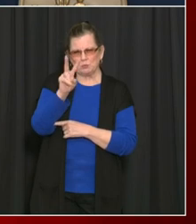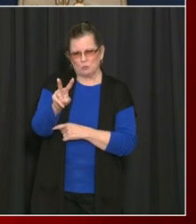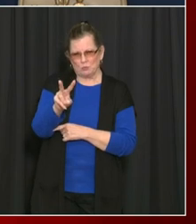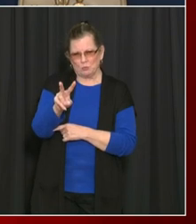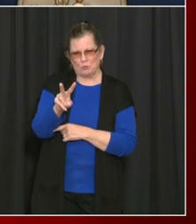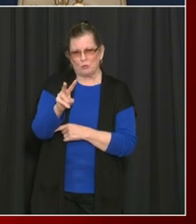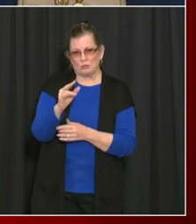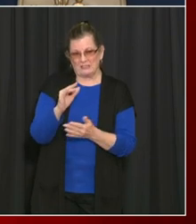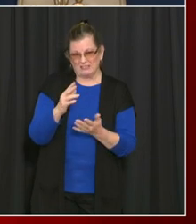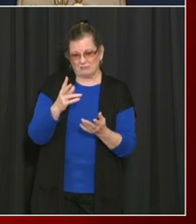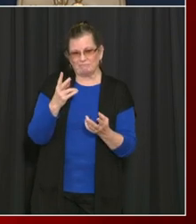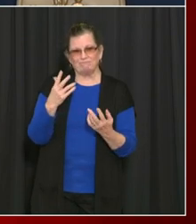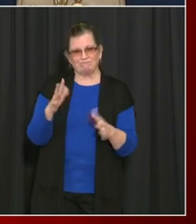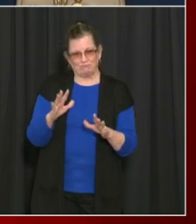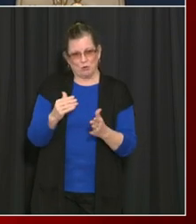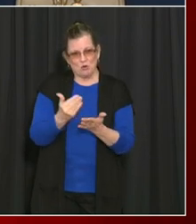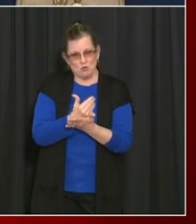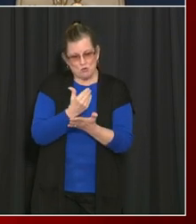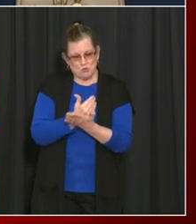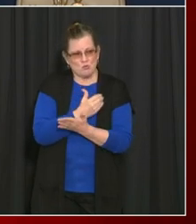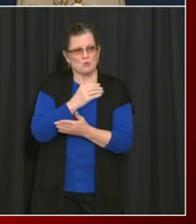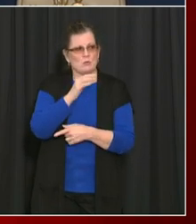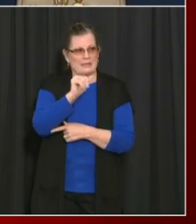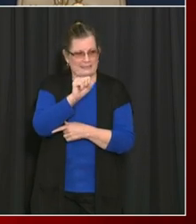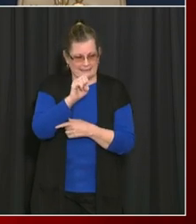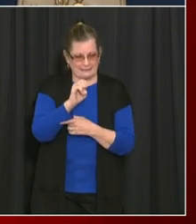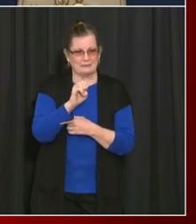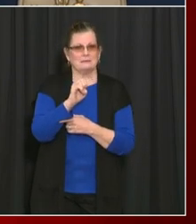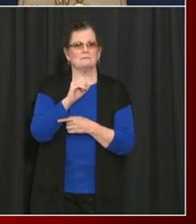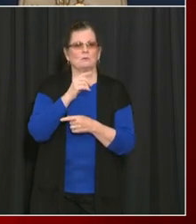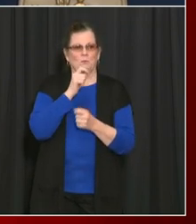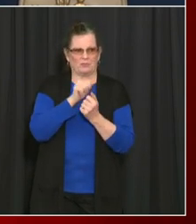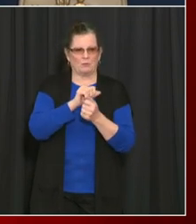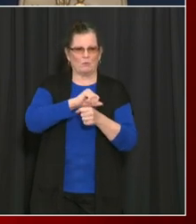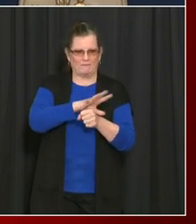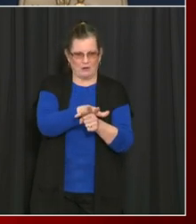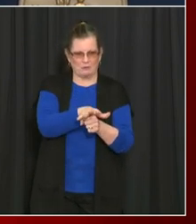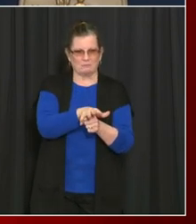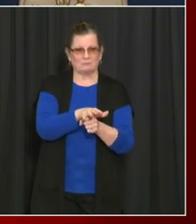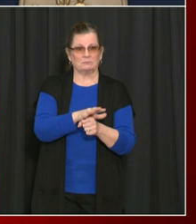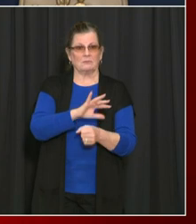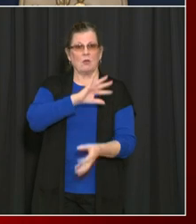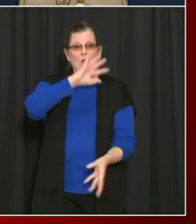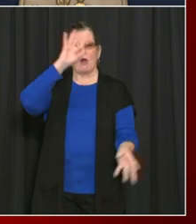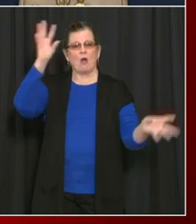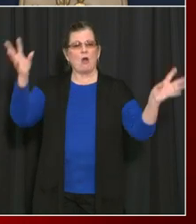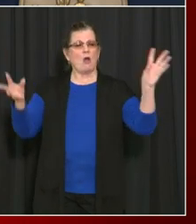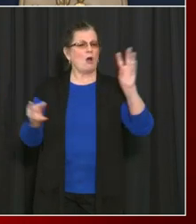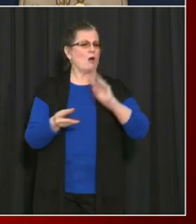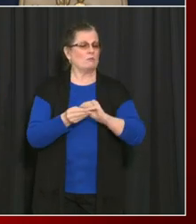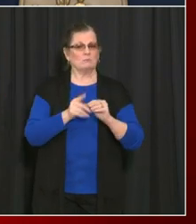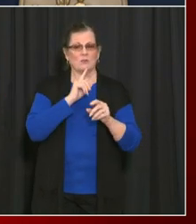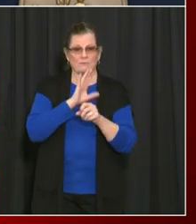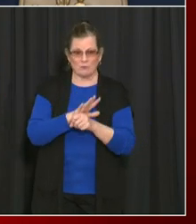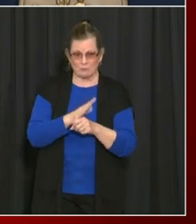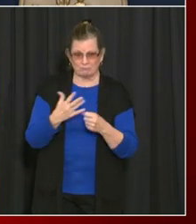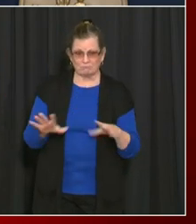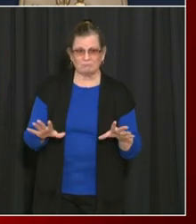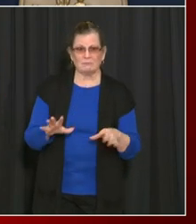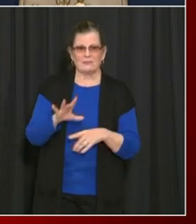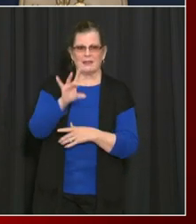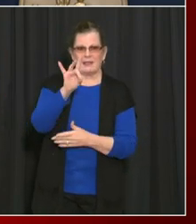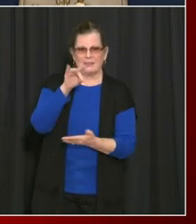new cases of COVID-19, bringing the number of people confirmed to